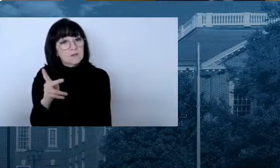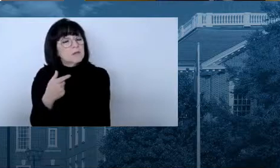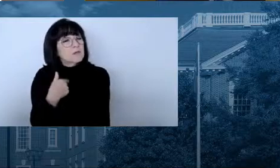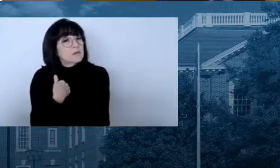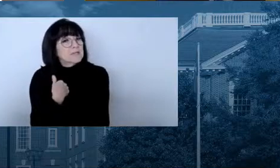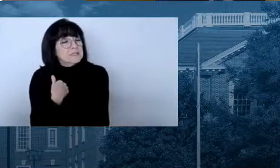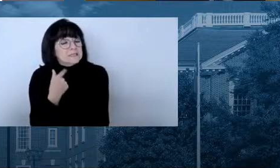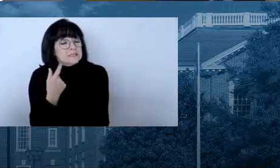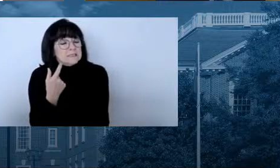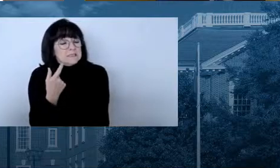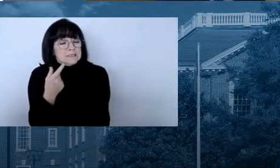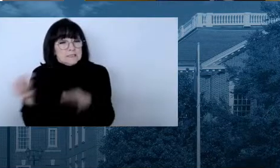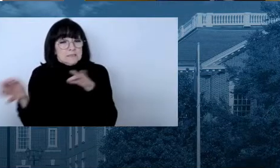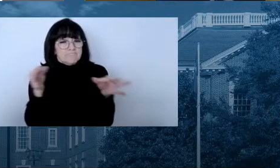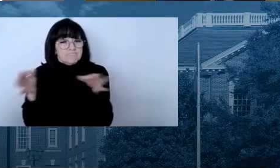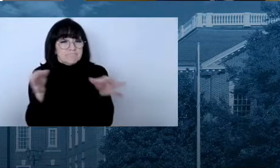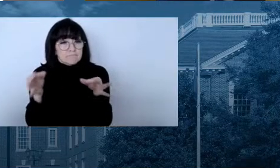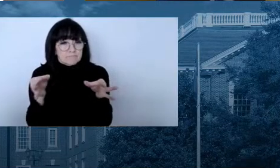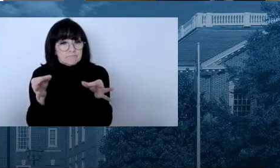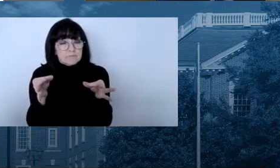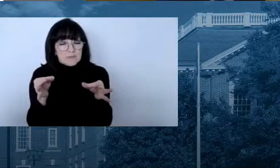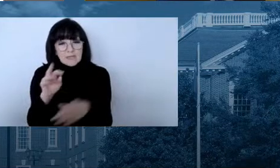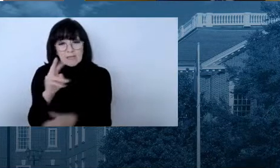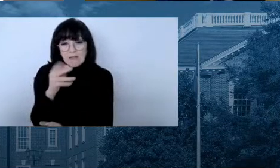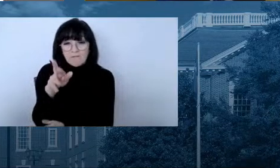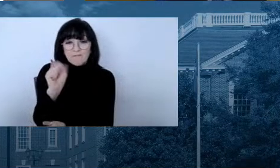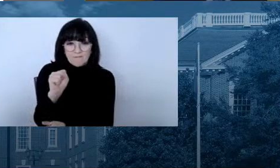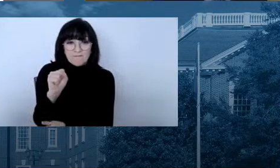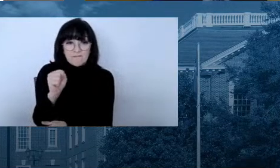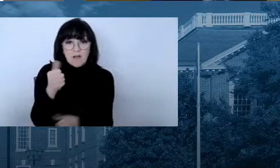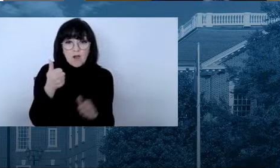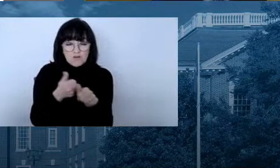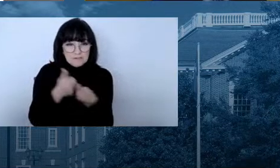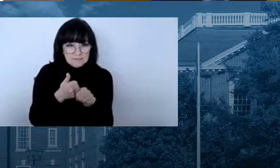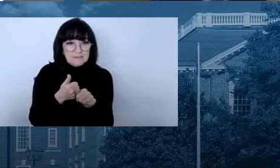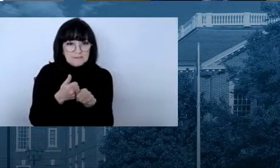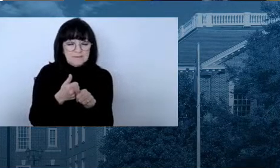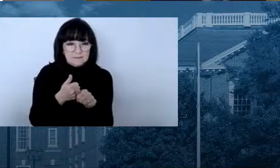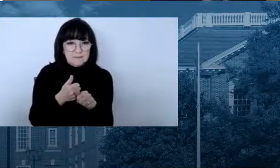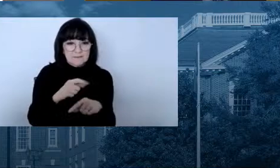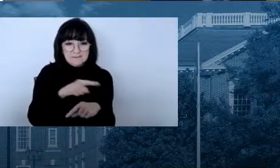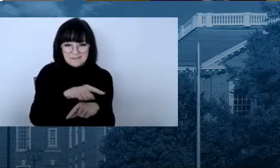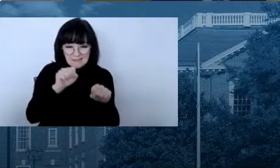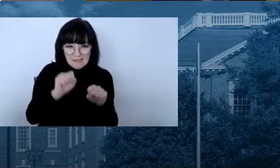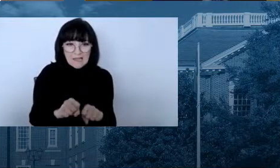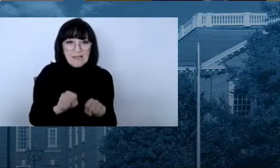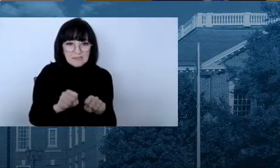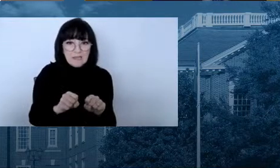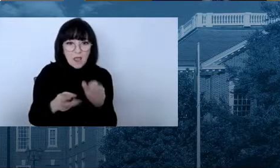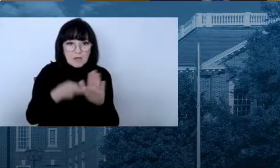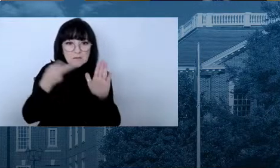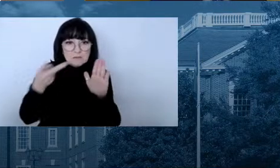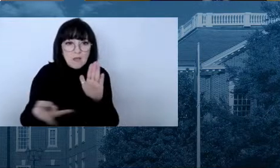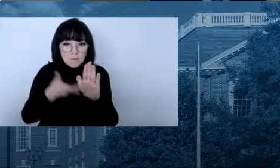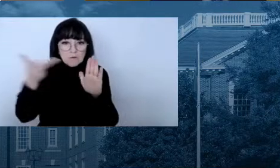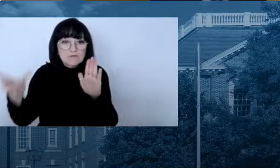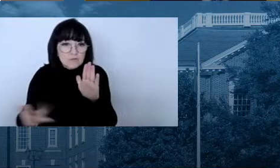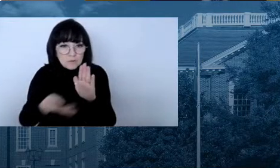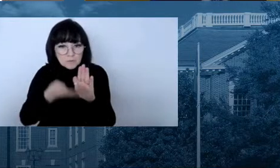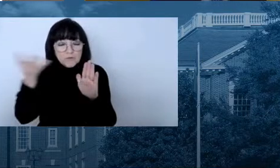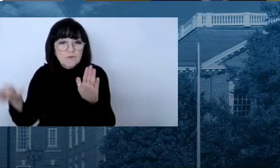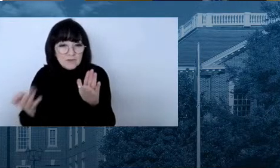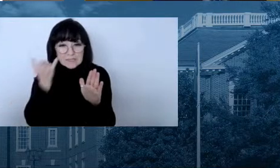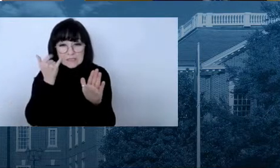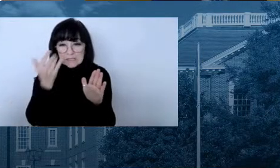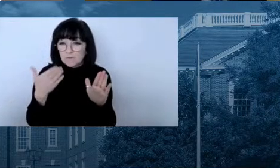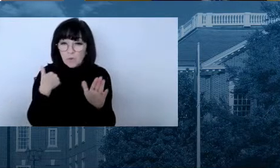viruses, they thrive when they're able to replicate and infect more people. So it's another way of looking at it. So if you have millions and millions